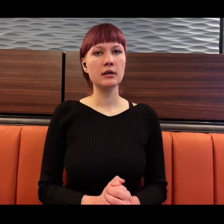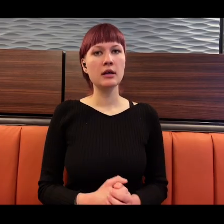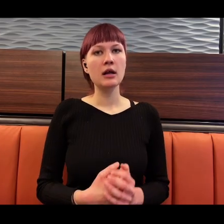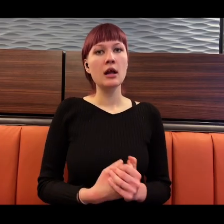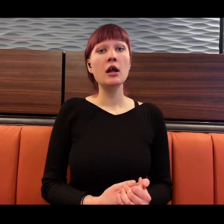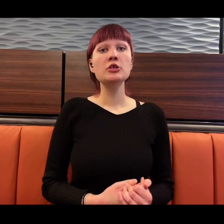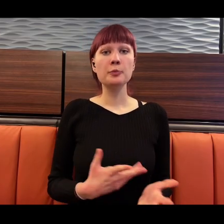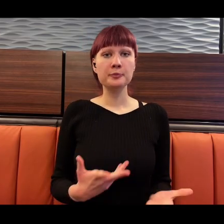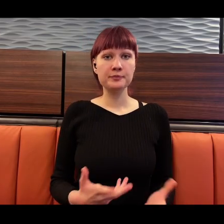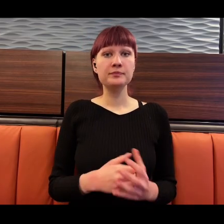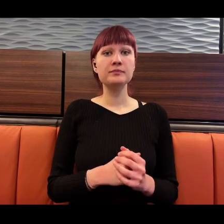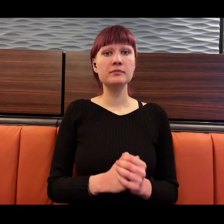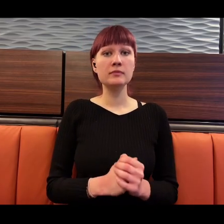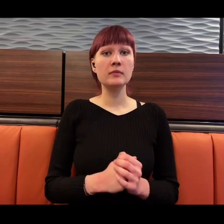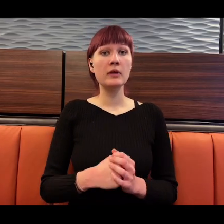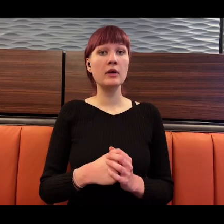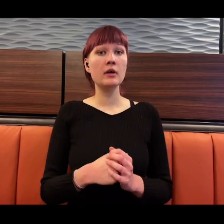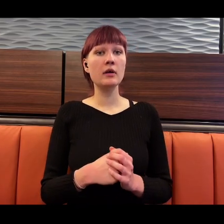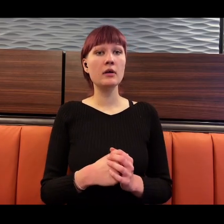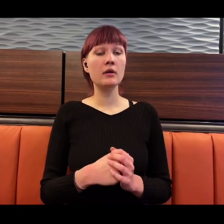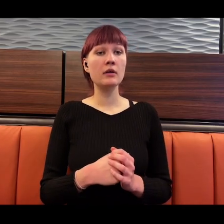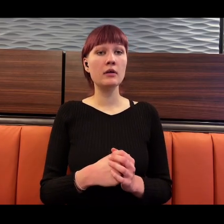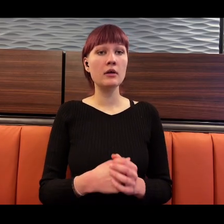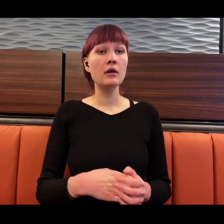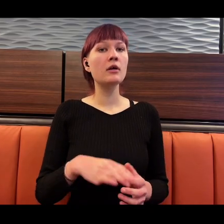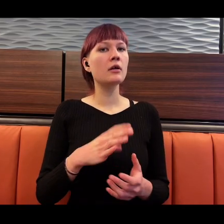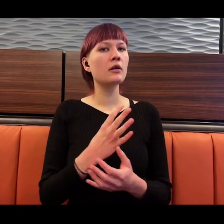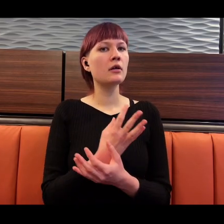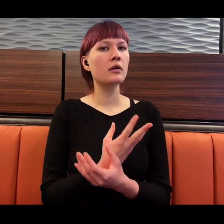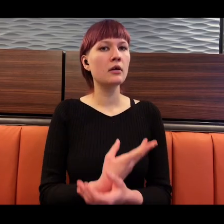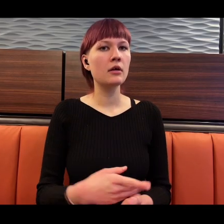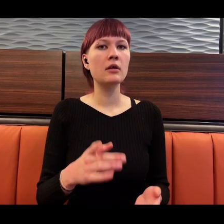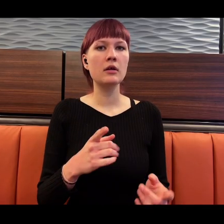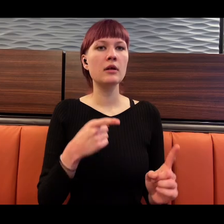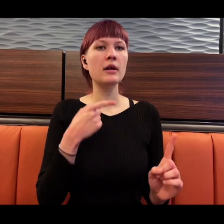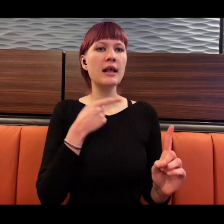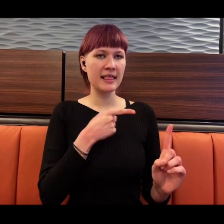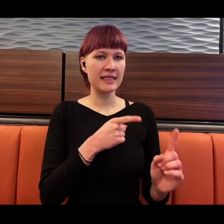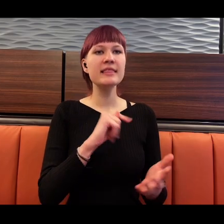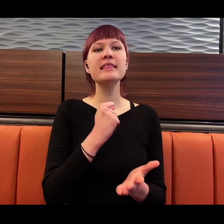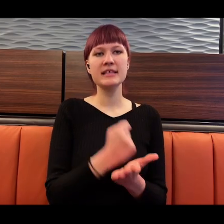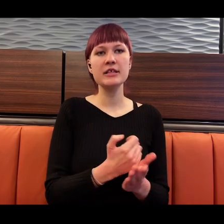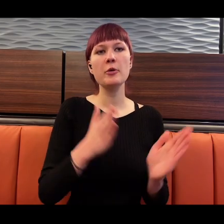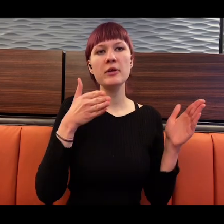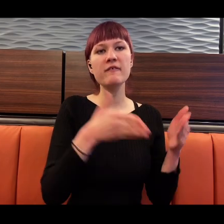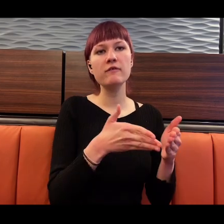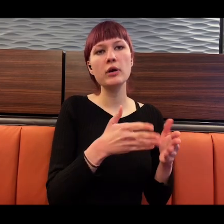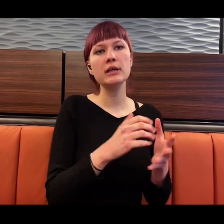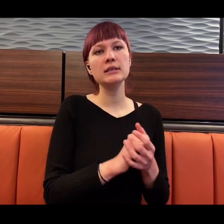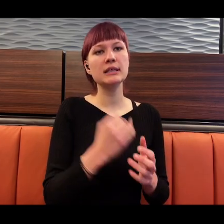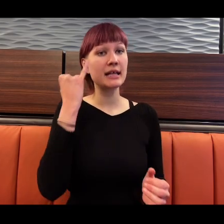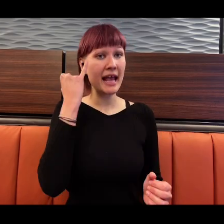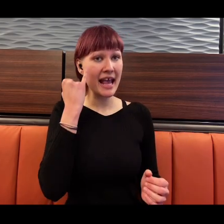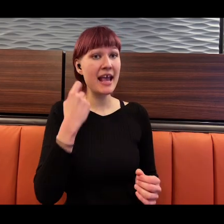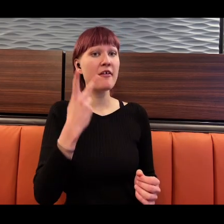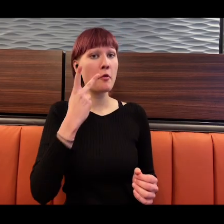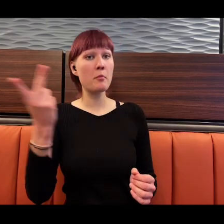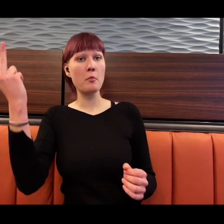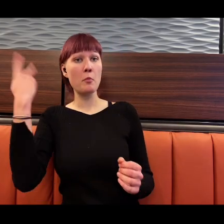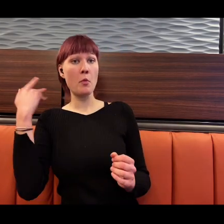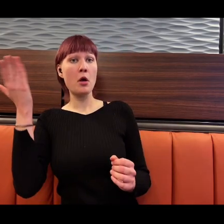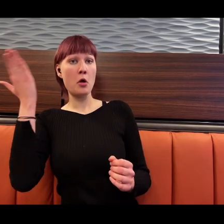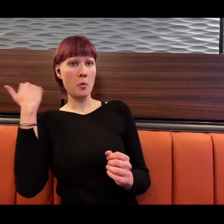conflict from the past, that you can work on that conflict now and have better relationships in the future. And as you may remember, the